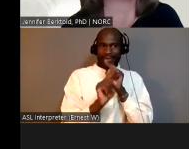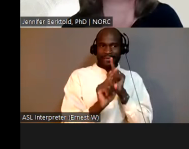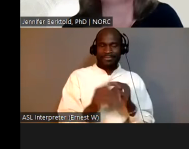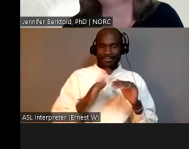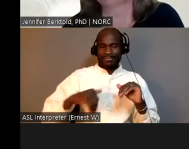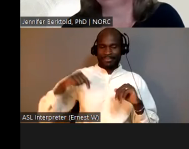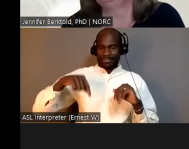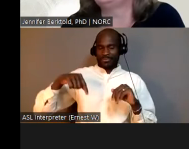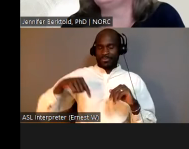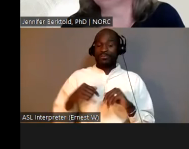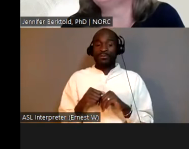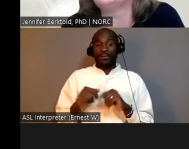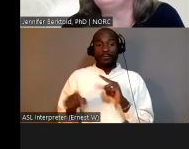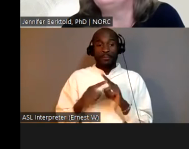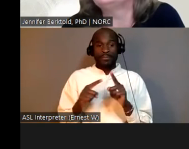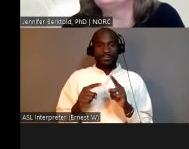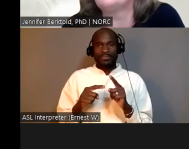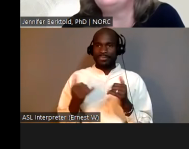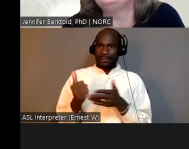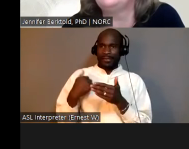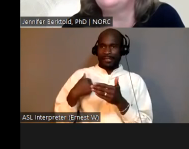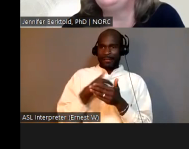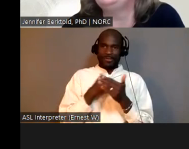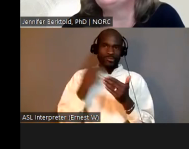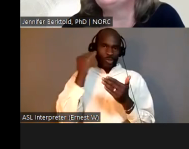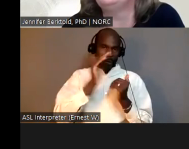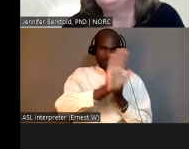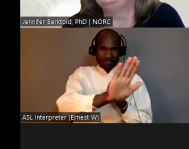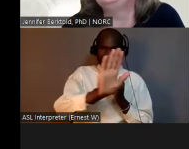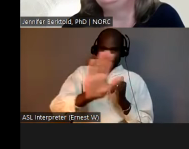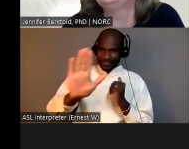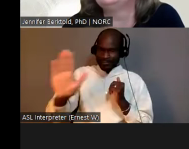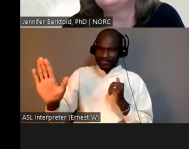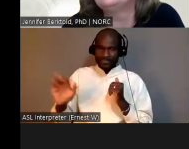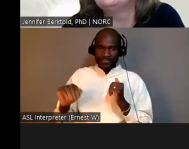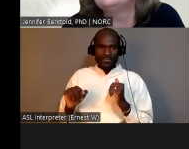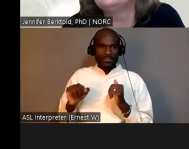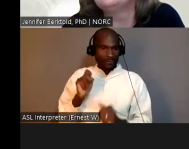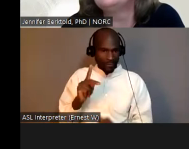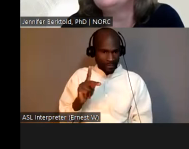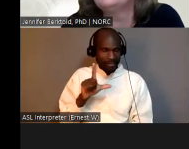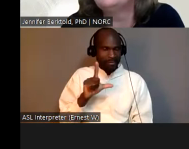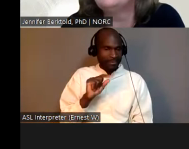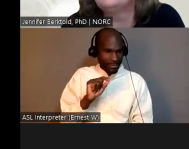today. 20 folks that have come in. Thank you. 21.